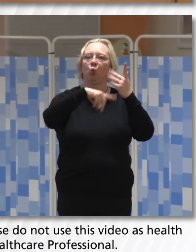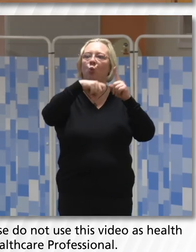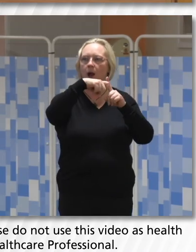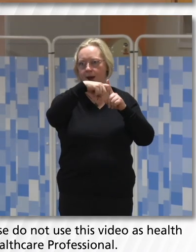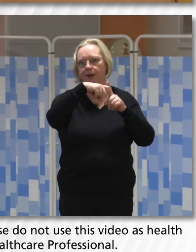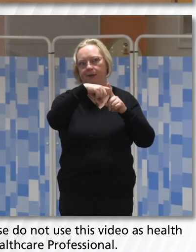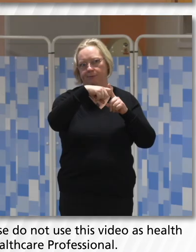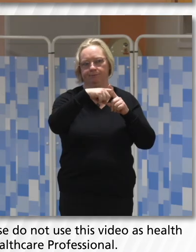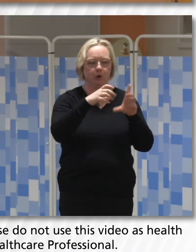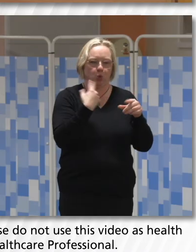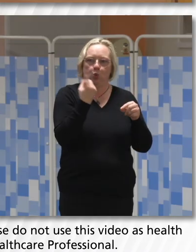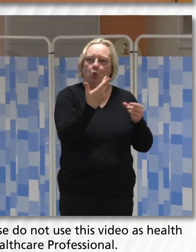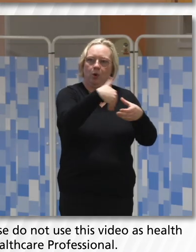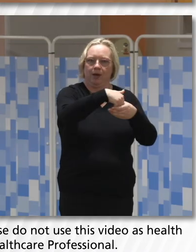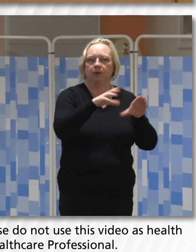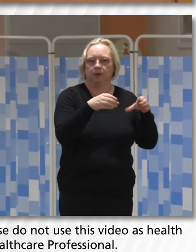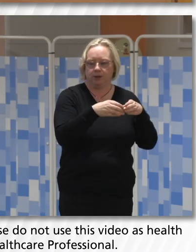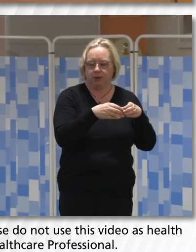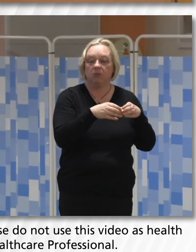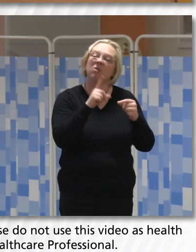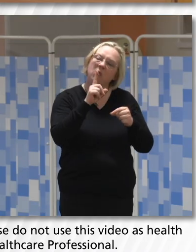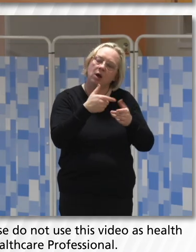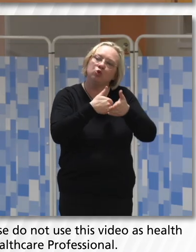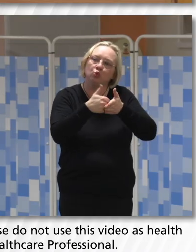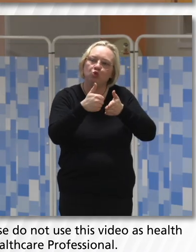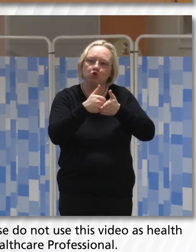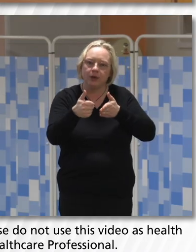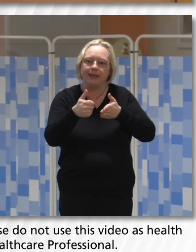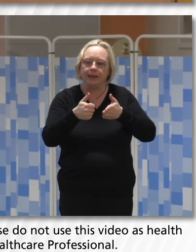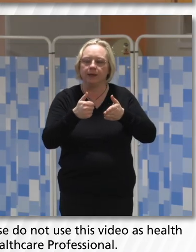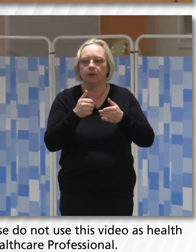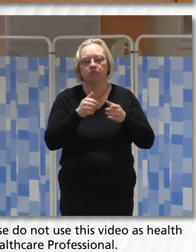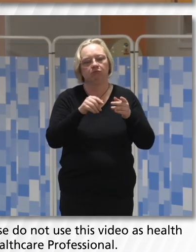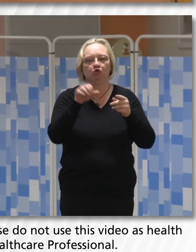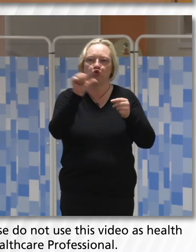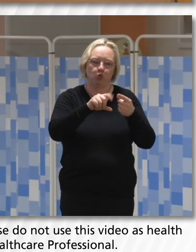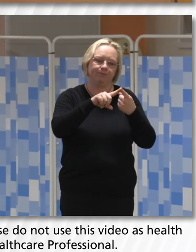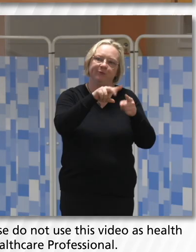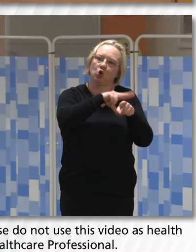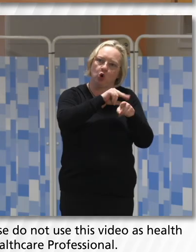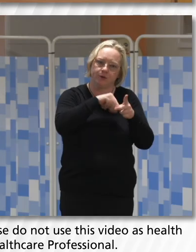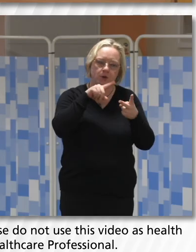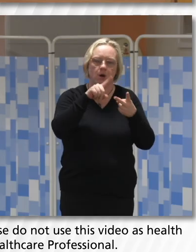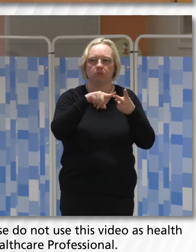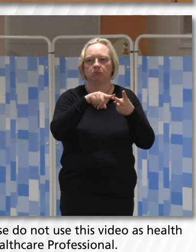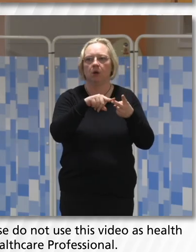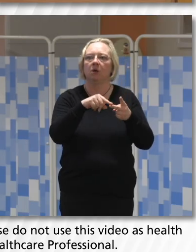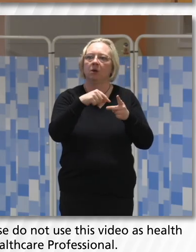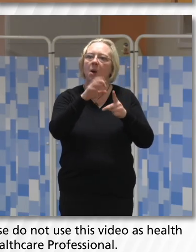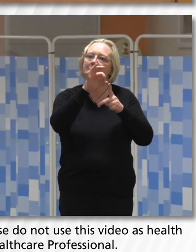the basis of an MDT for Parkinson's should be a doctor, a Parkinson's